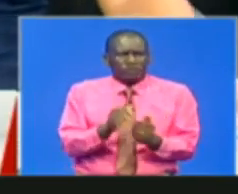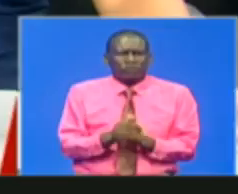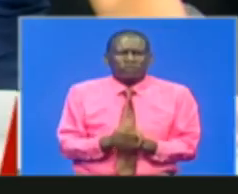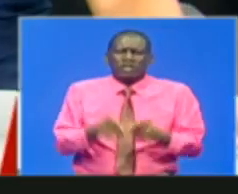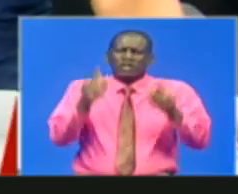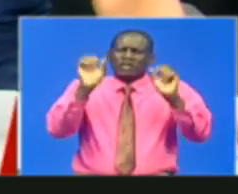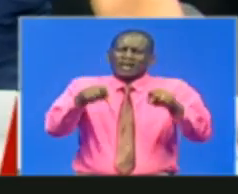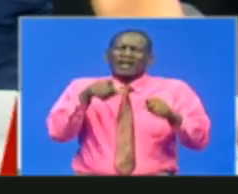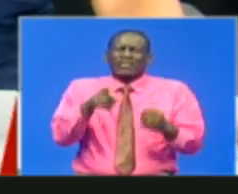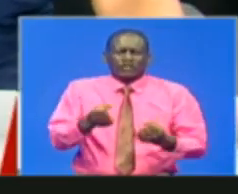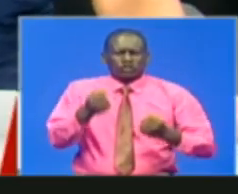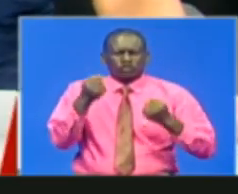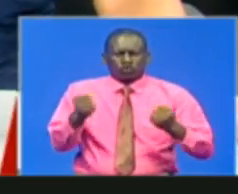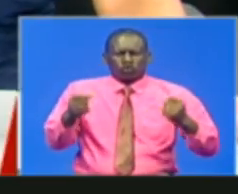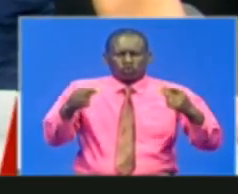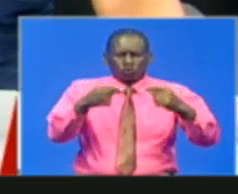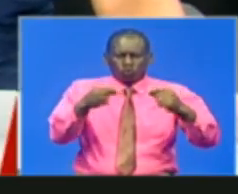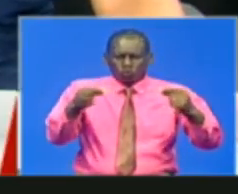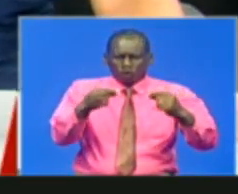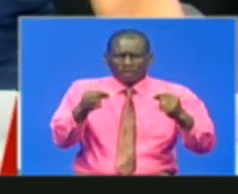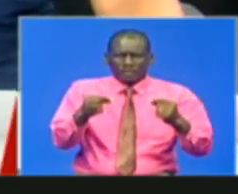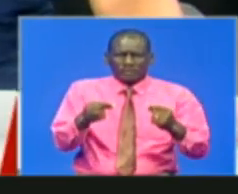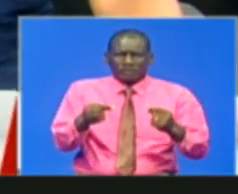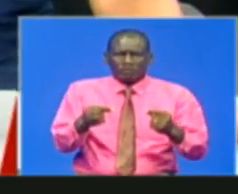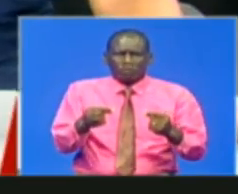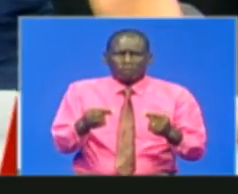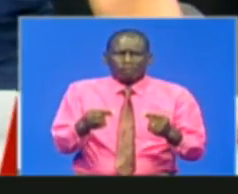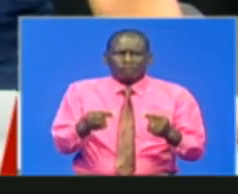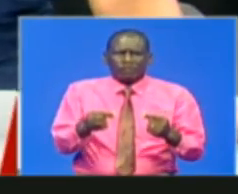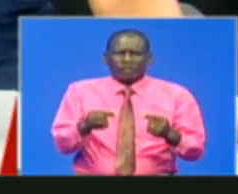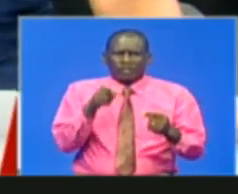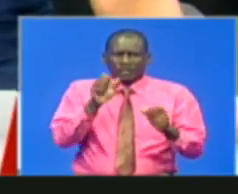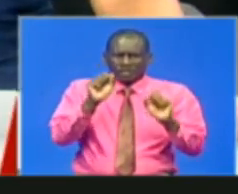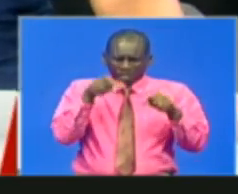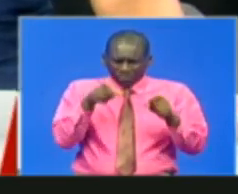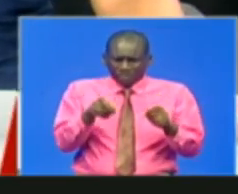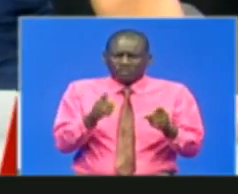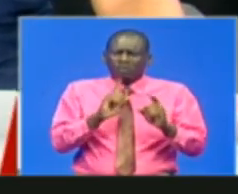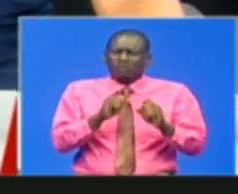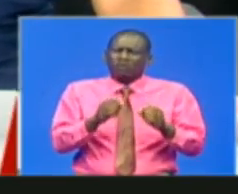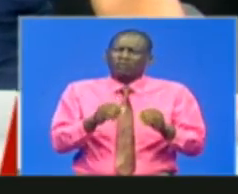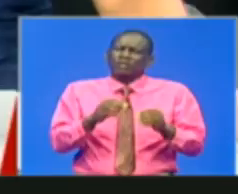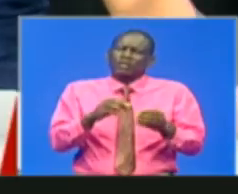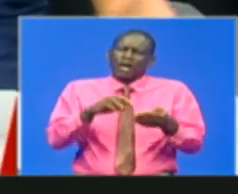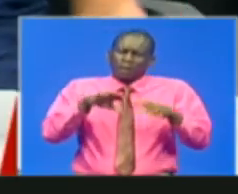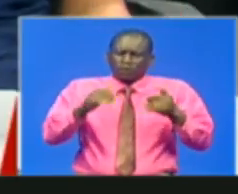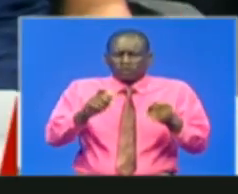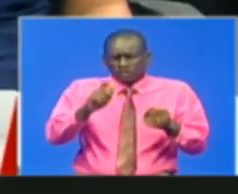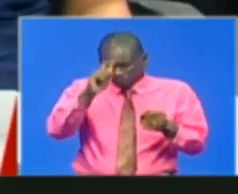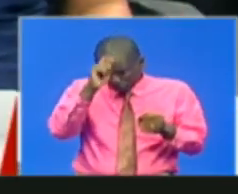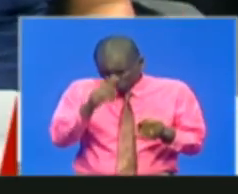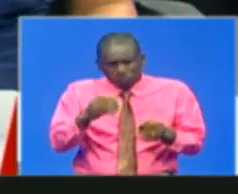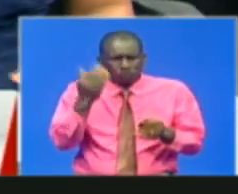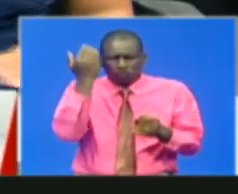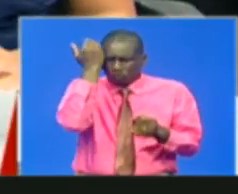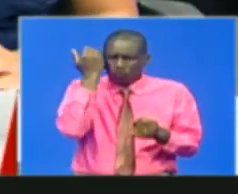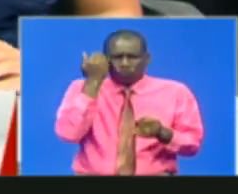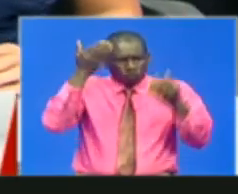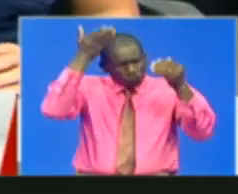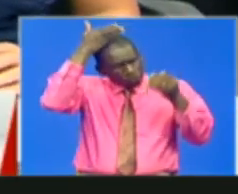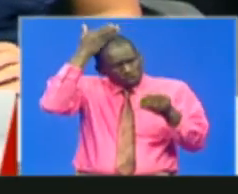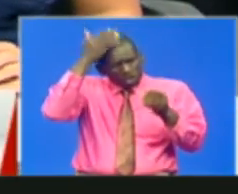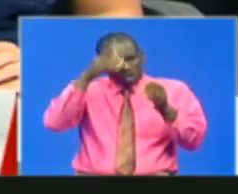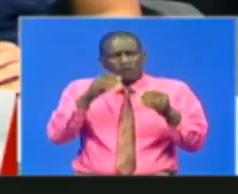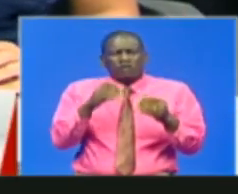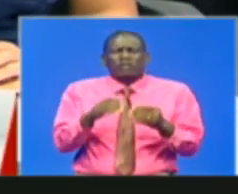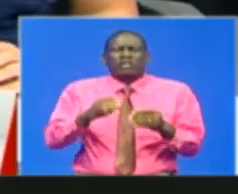strong arm tactic be less about a respect for court orders and more about the condition of Kenya's finances? By